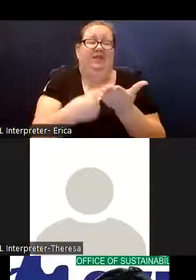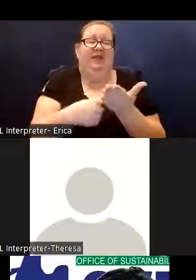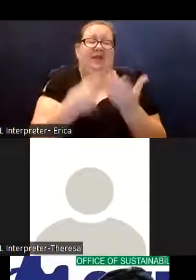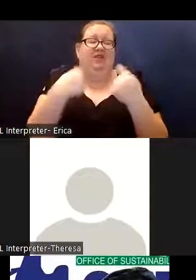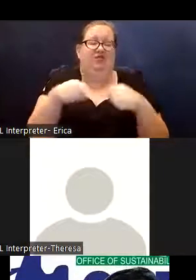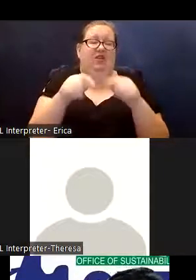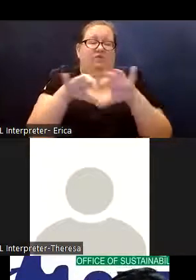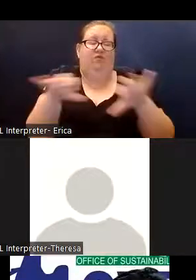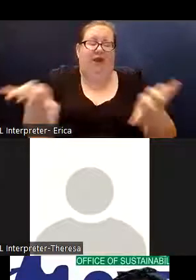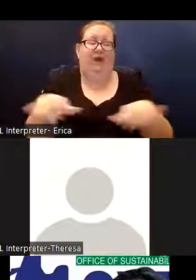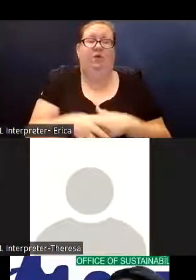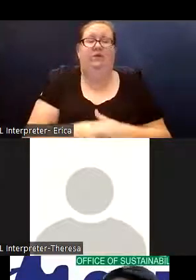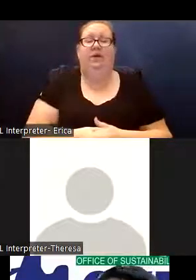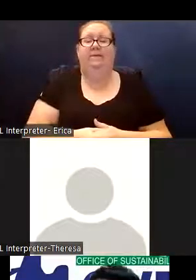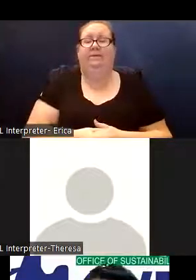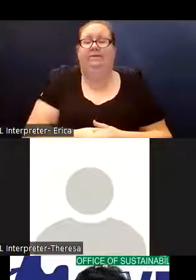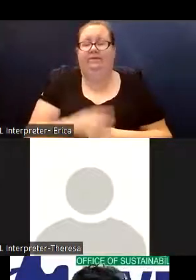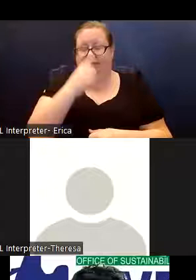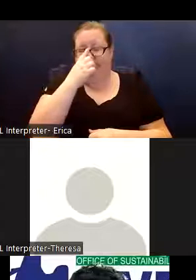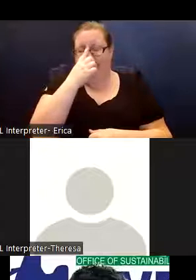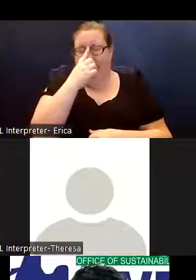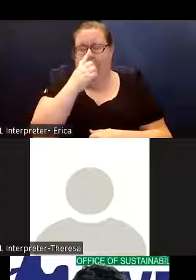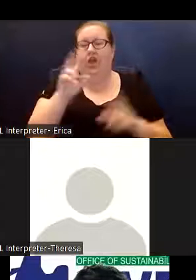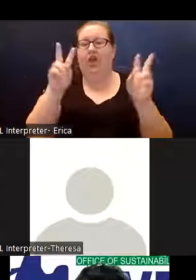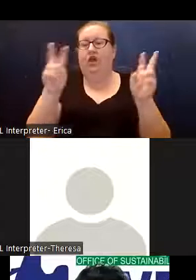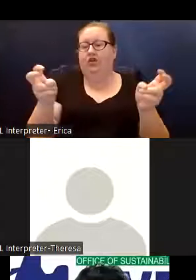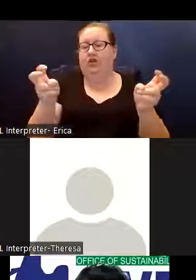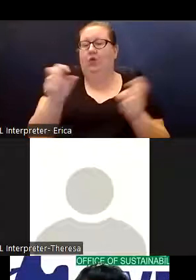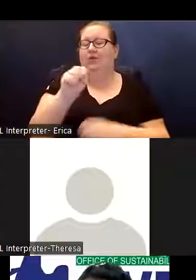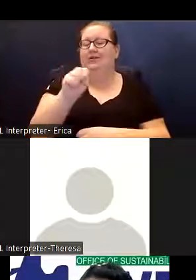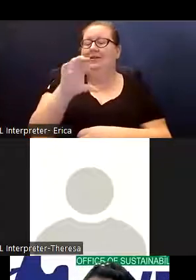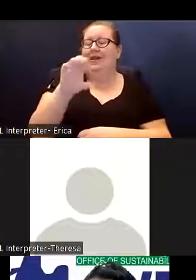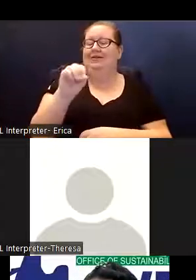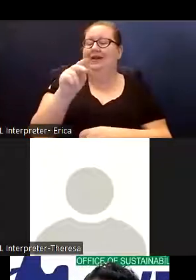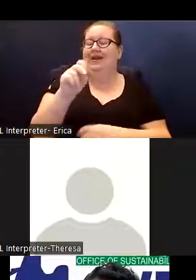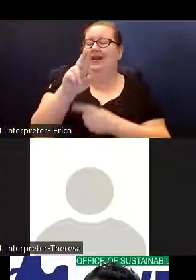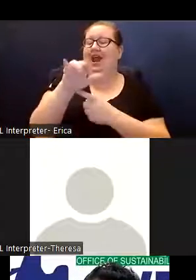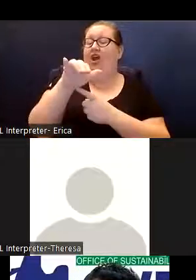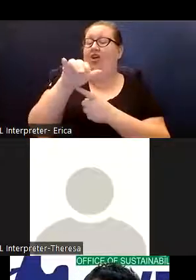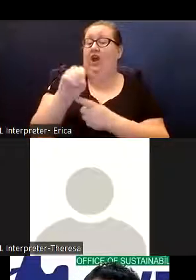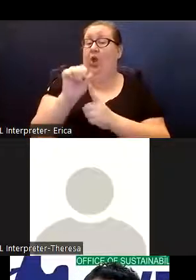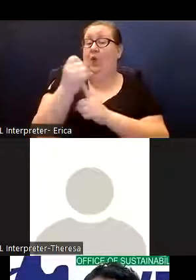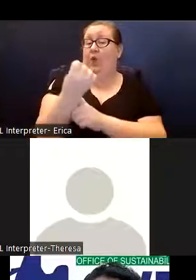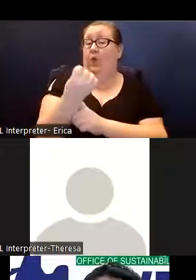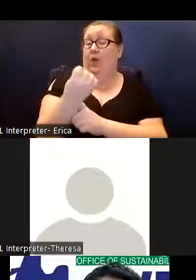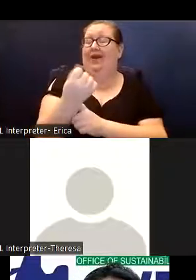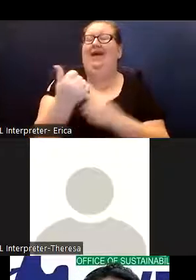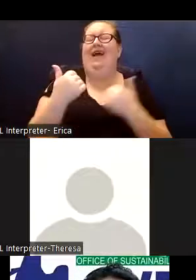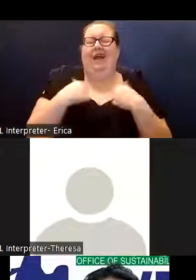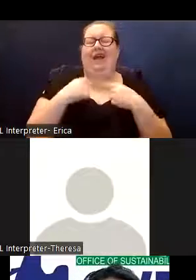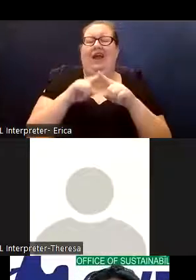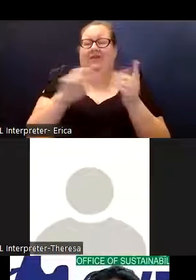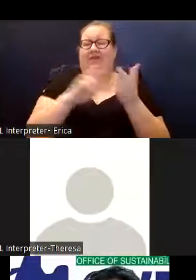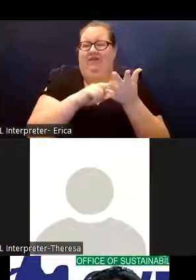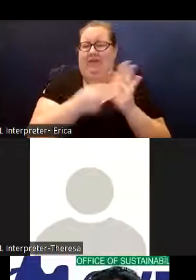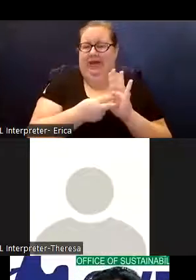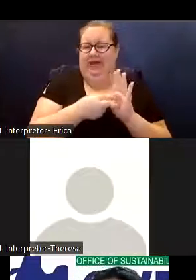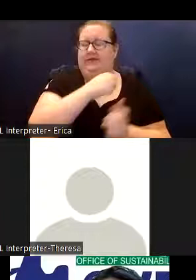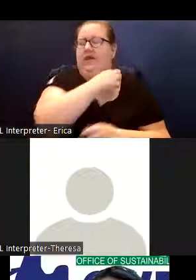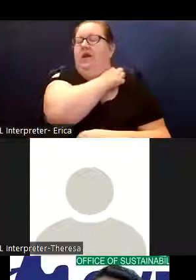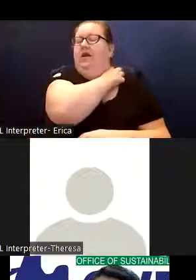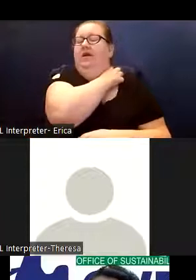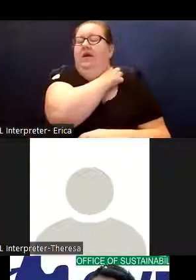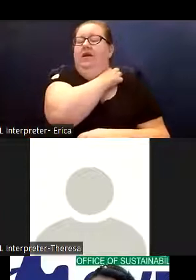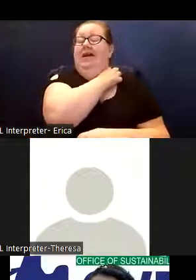breakouts. So the word scenario can have different meanings. In the case of this project, we are specifically talking